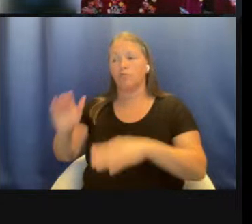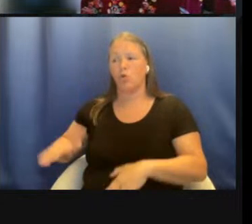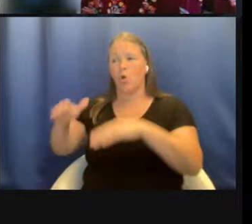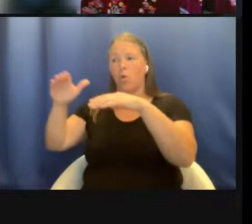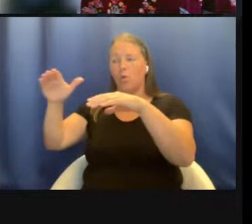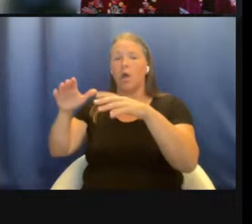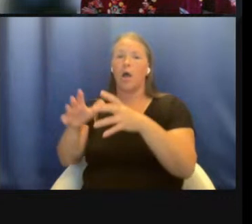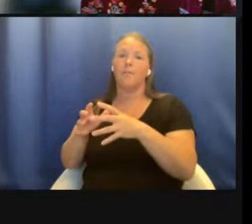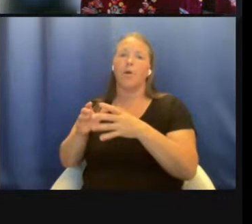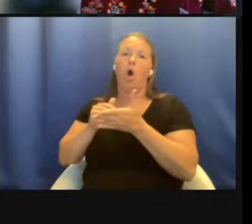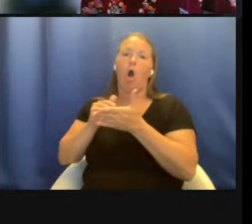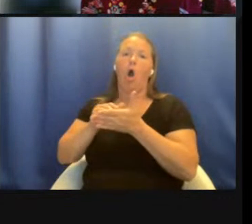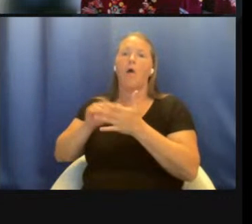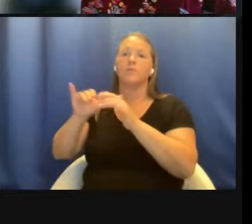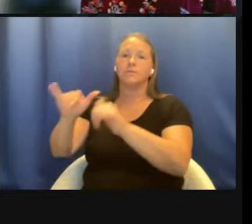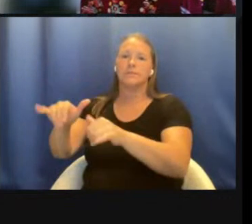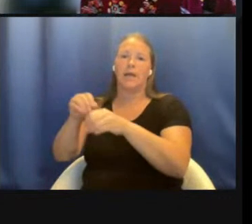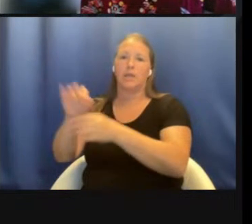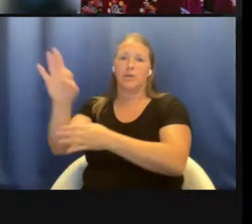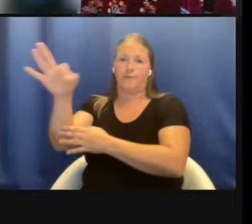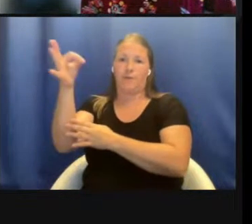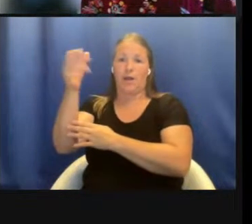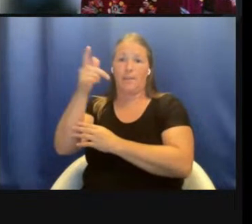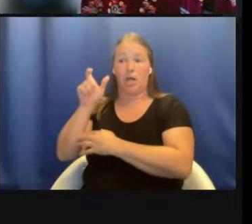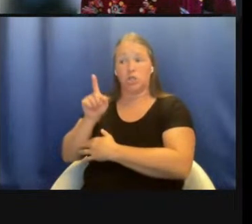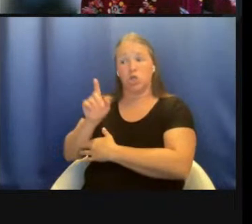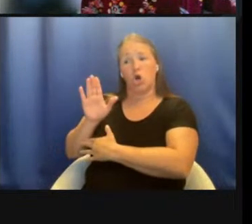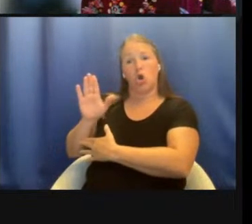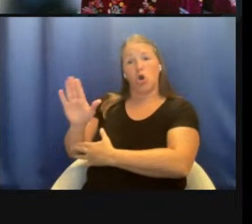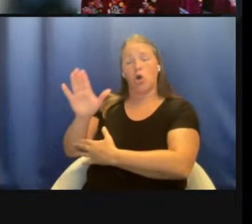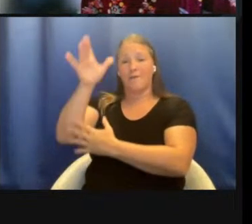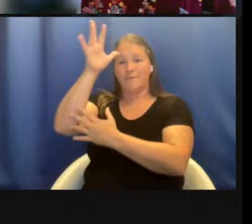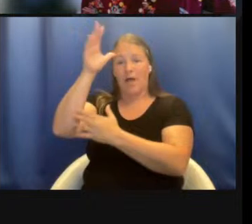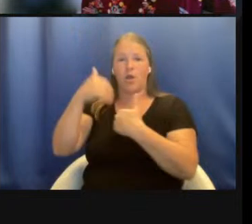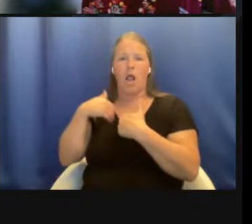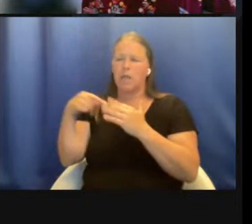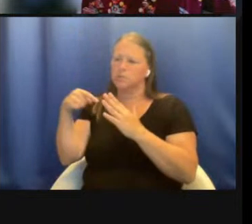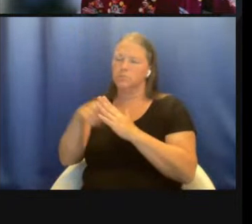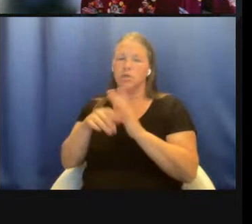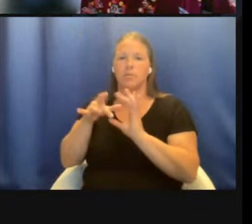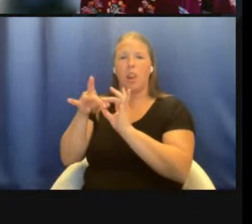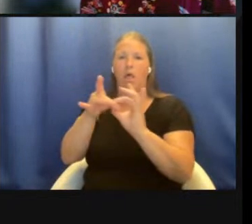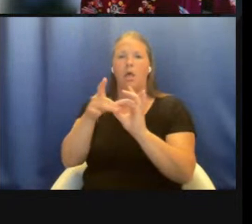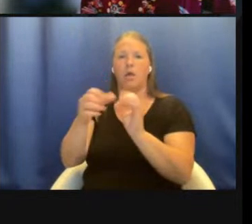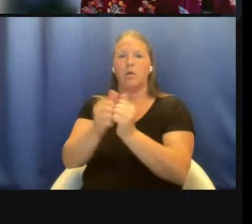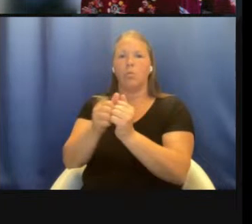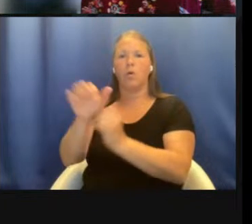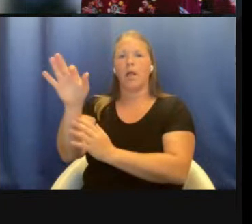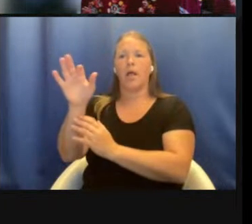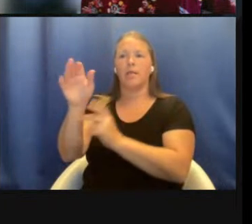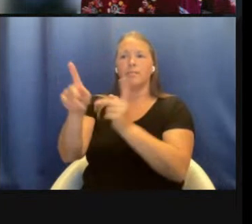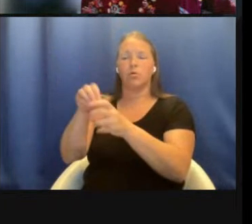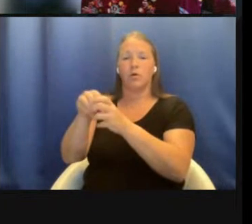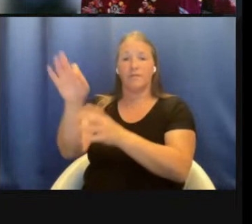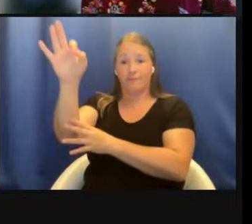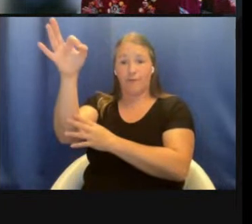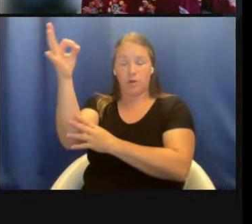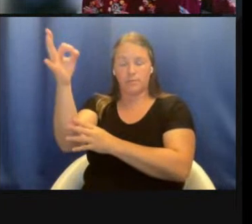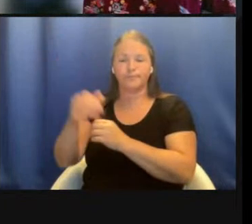deep connections with France. And in fact, it is in Paris that she is introduced to the